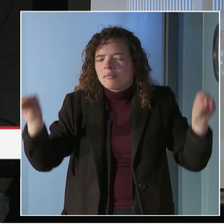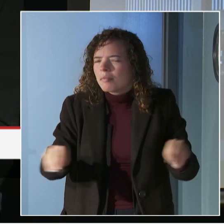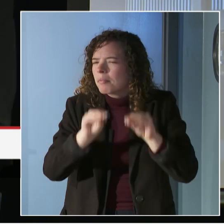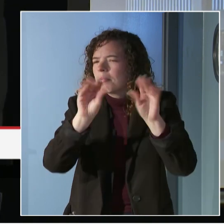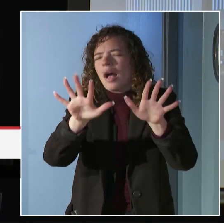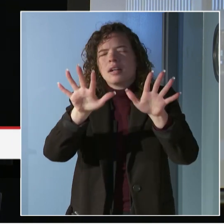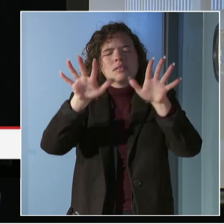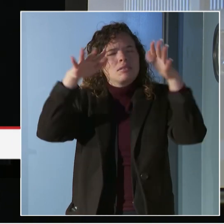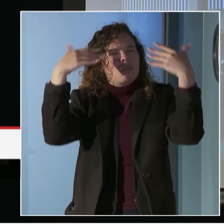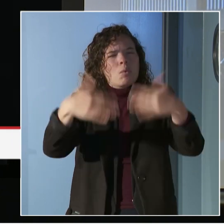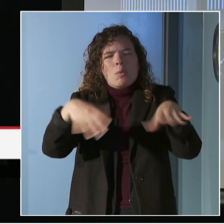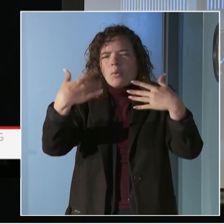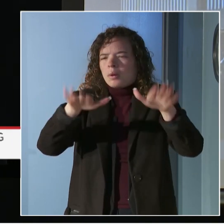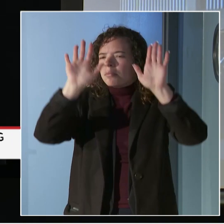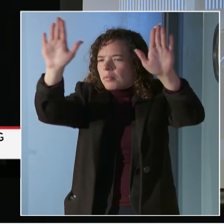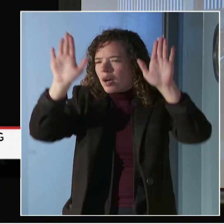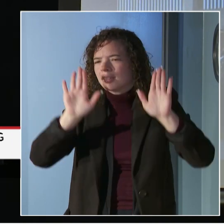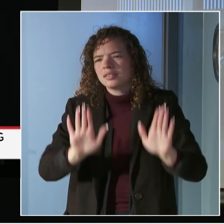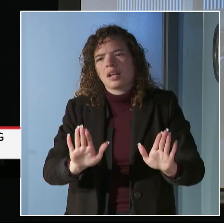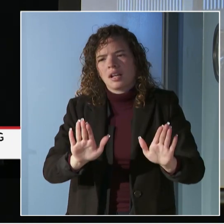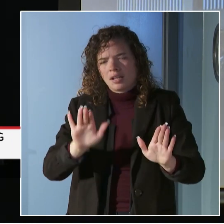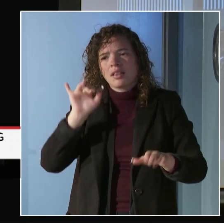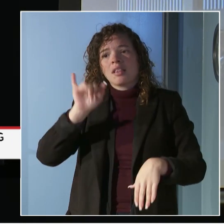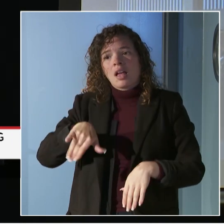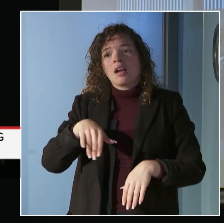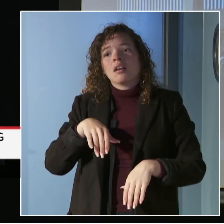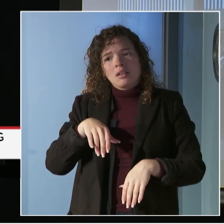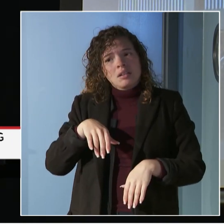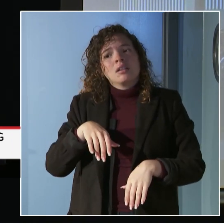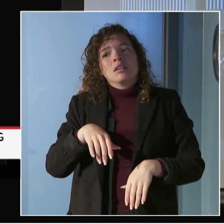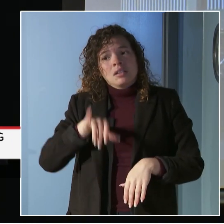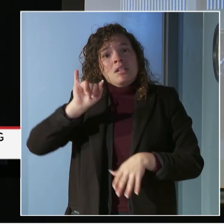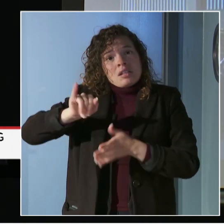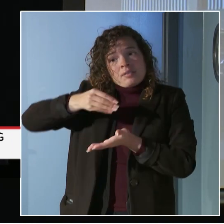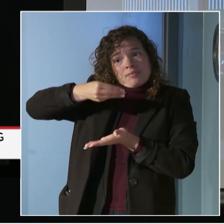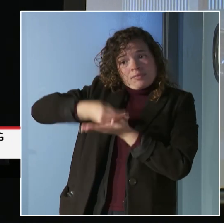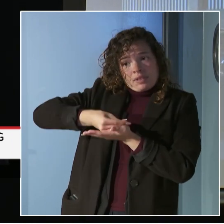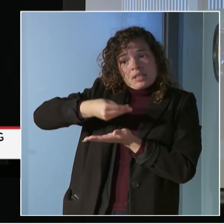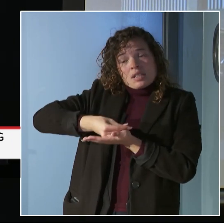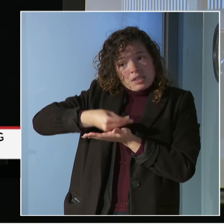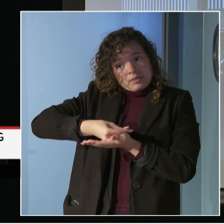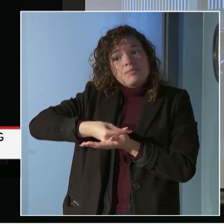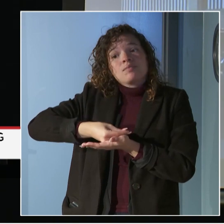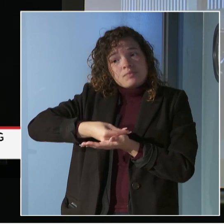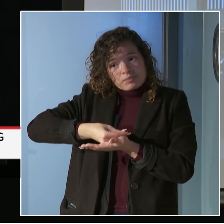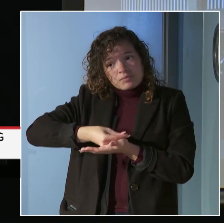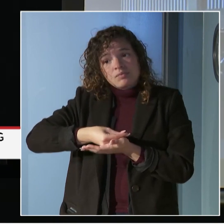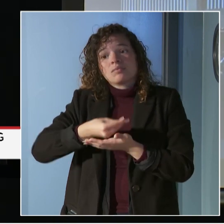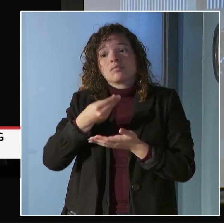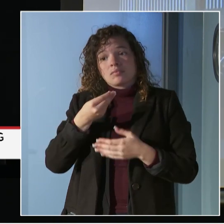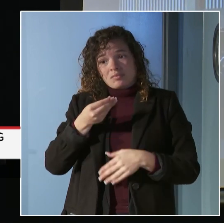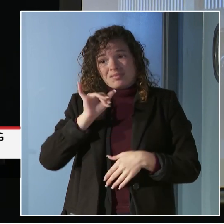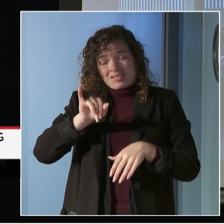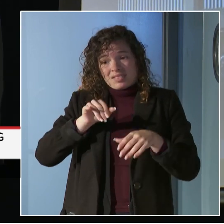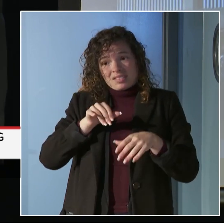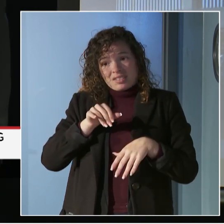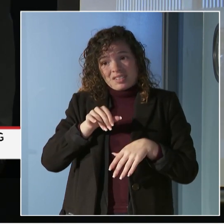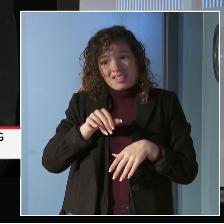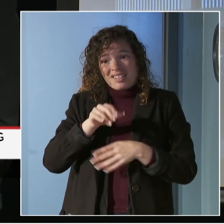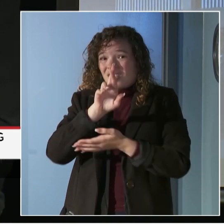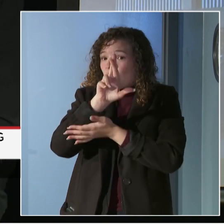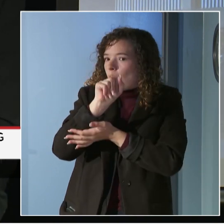first impact investment fund called Justice Housing Partners, and for a rare time, we had cash.